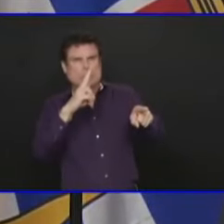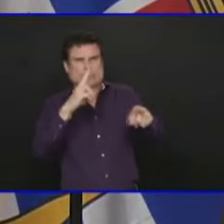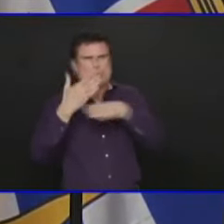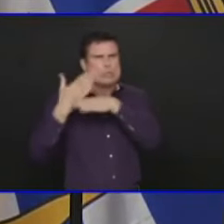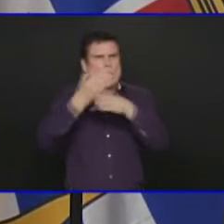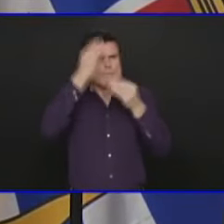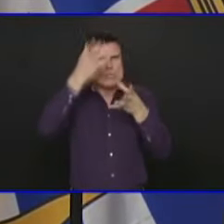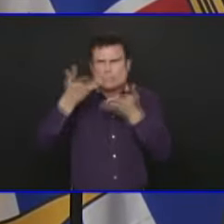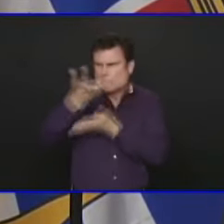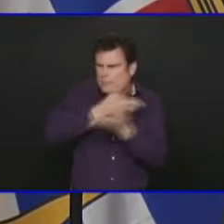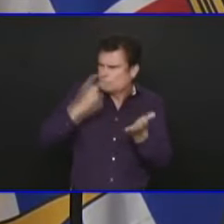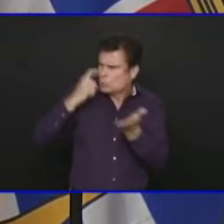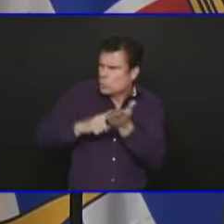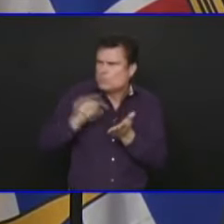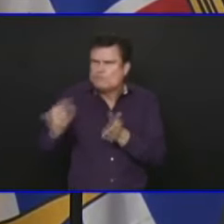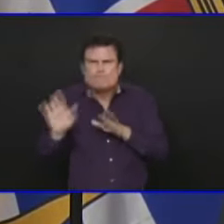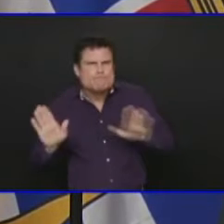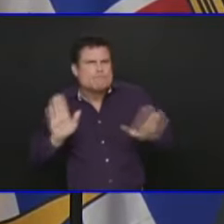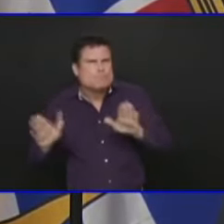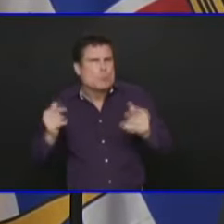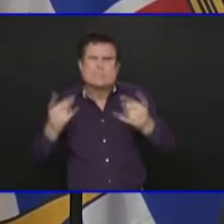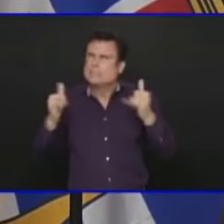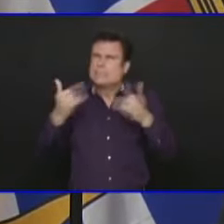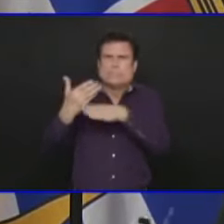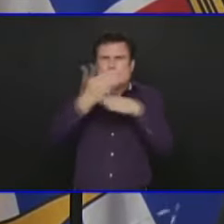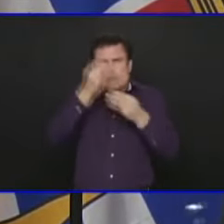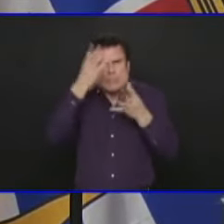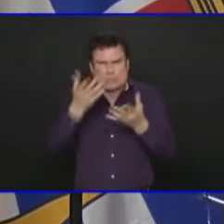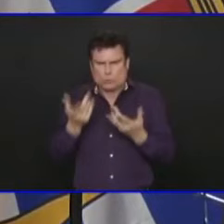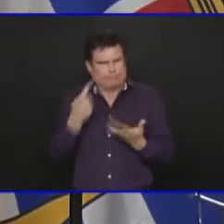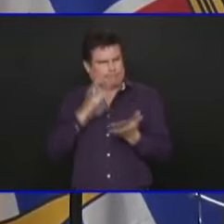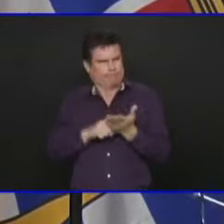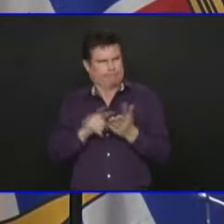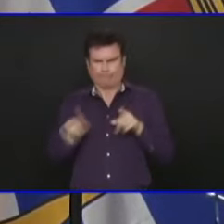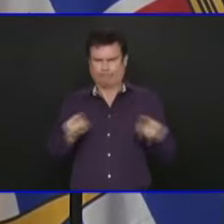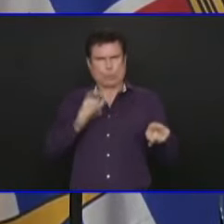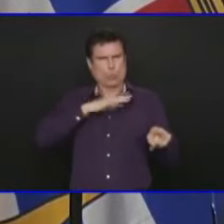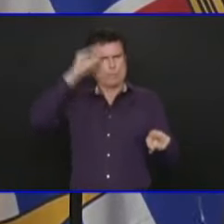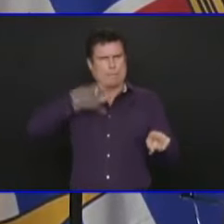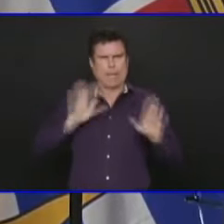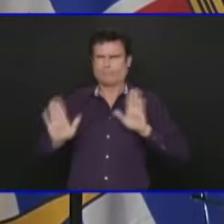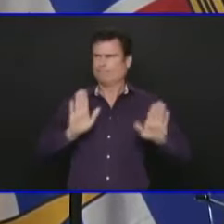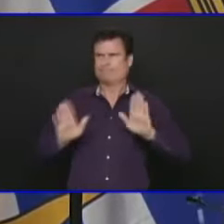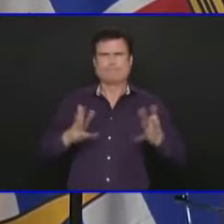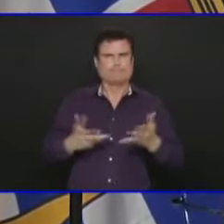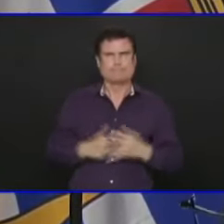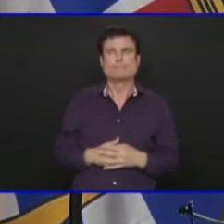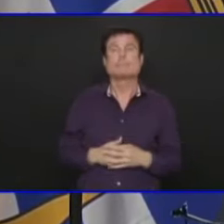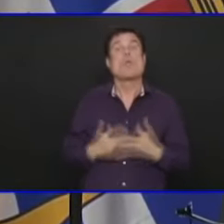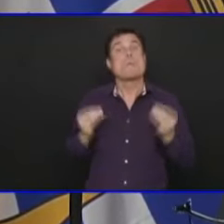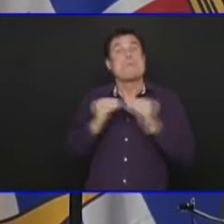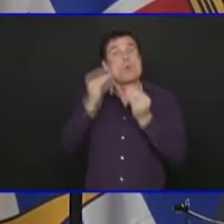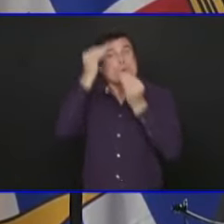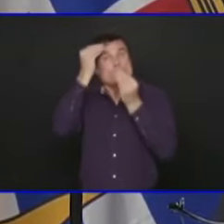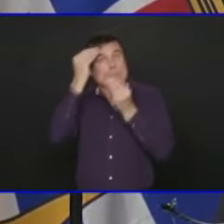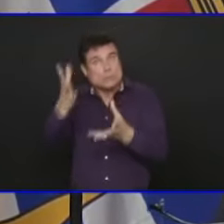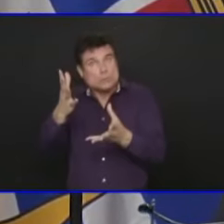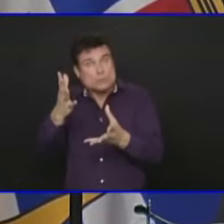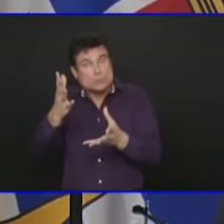later this afternoon. For recommendations on protecting families and communities from COVID-19, visit